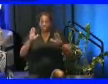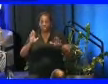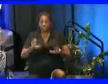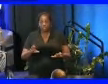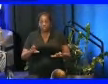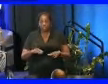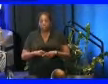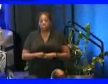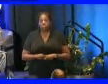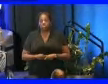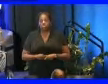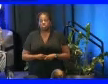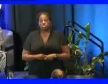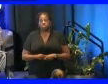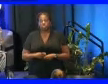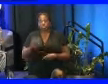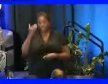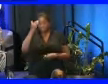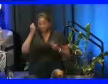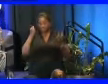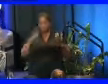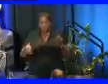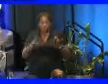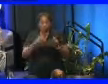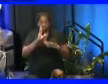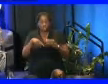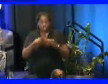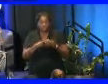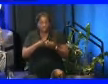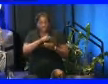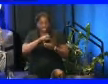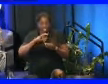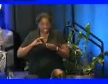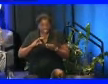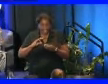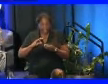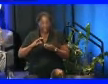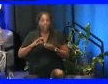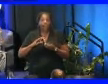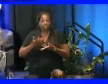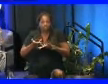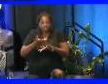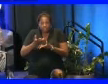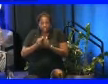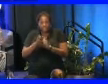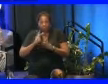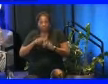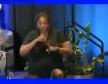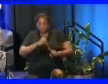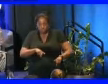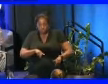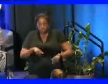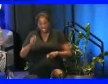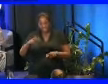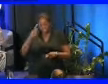wonderful. I know many of you have talked about the staff and how people respond and